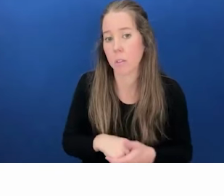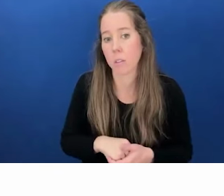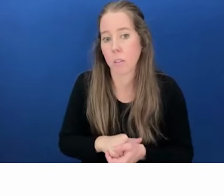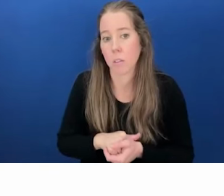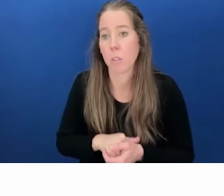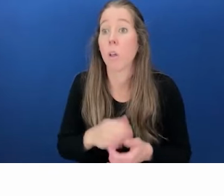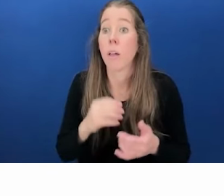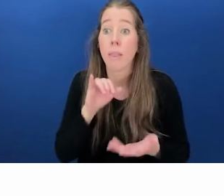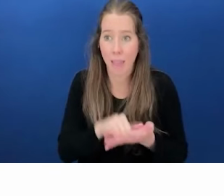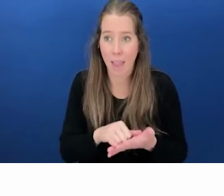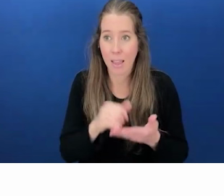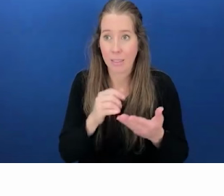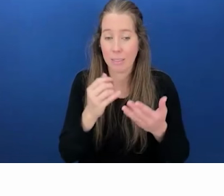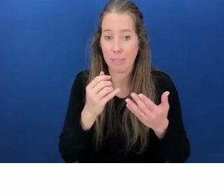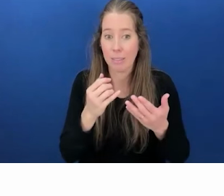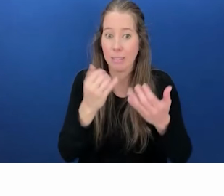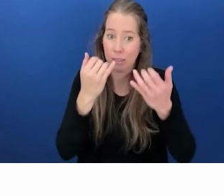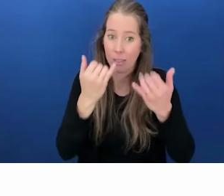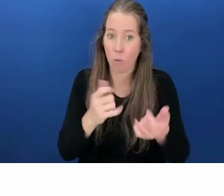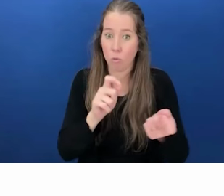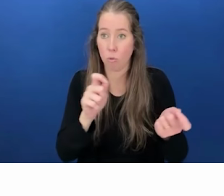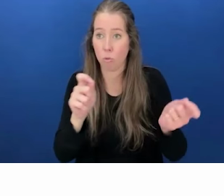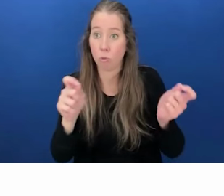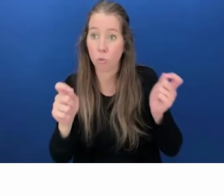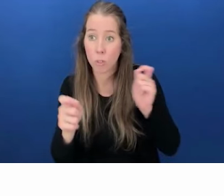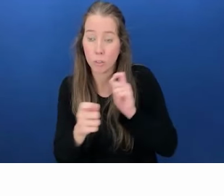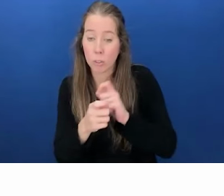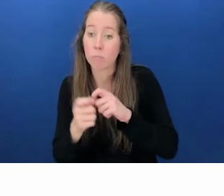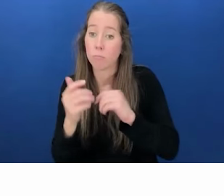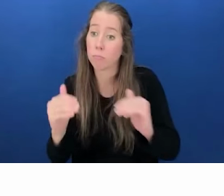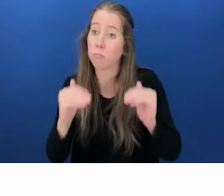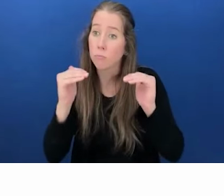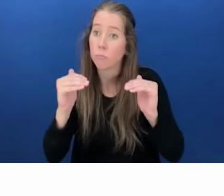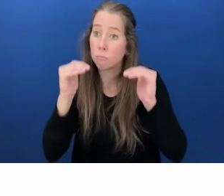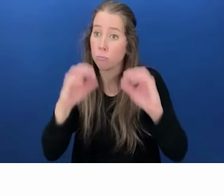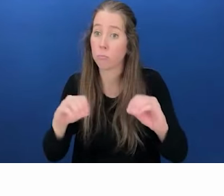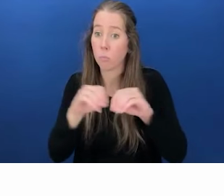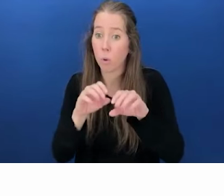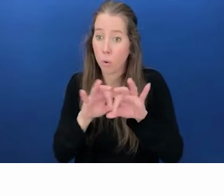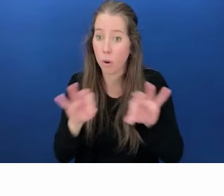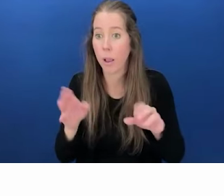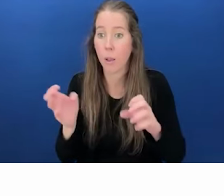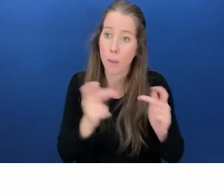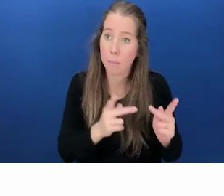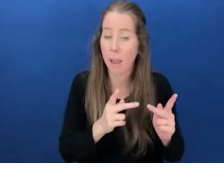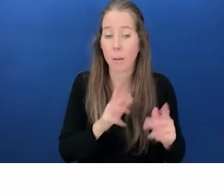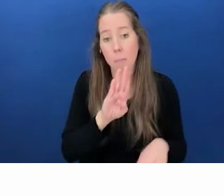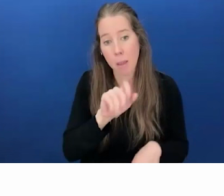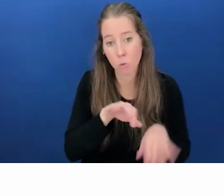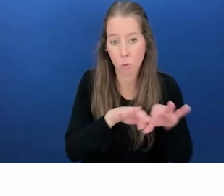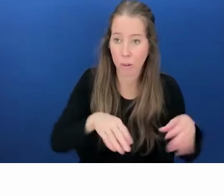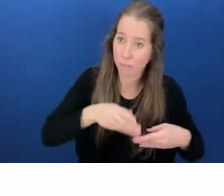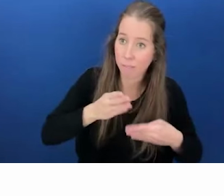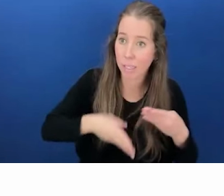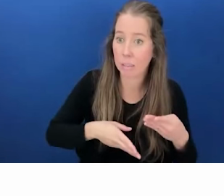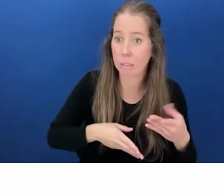is now changing. And so now we are, moving up and we're getting more degrees. I decided to go back and finish my bachelor's.